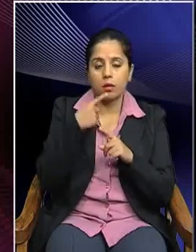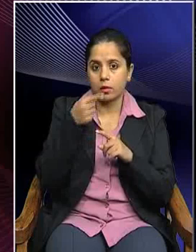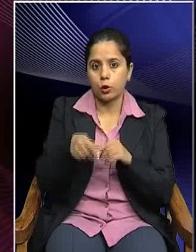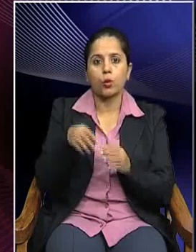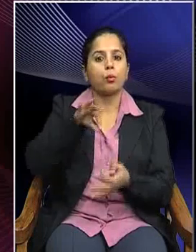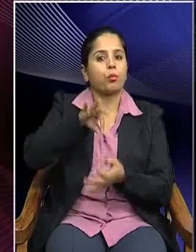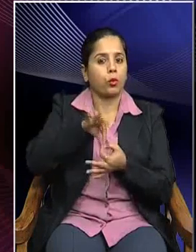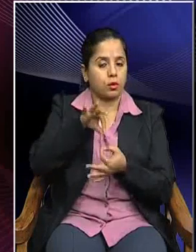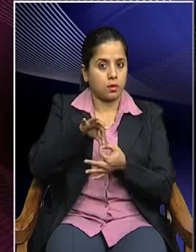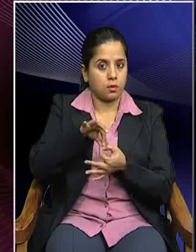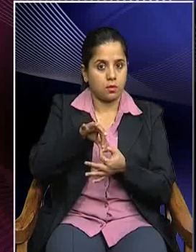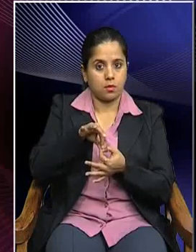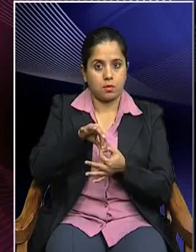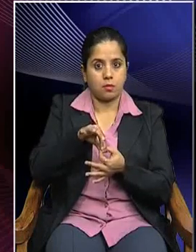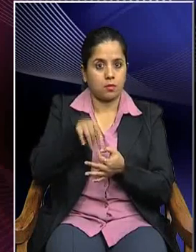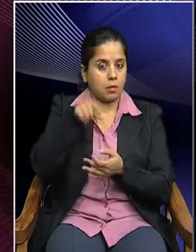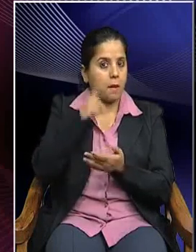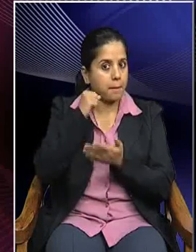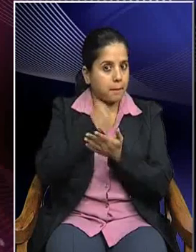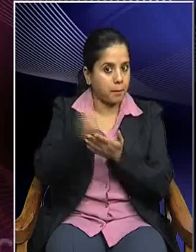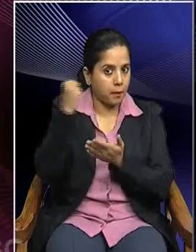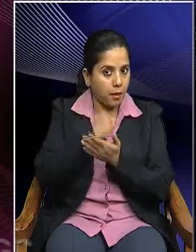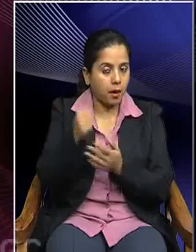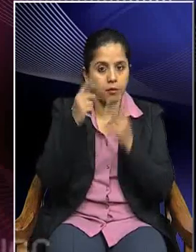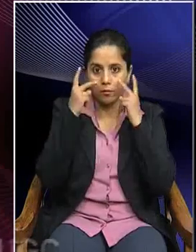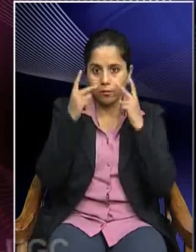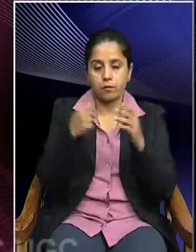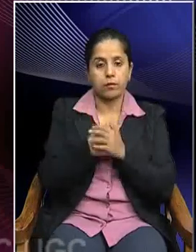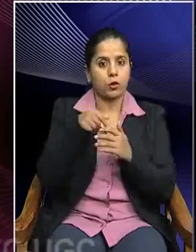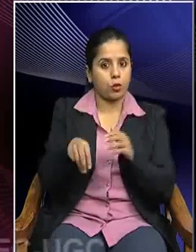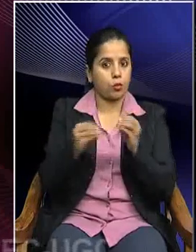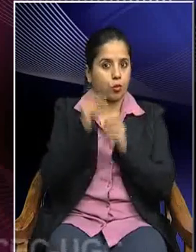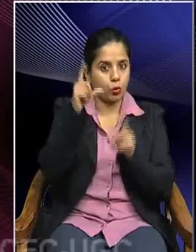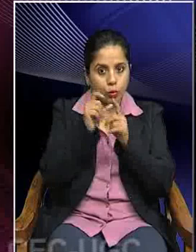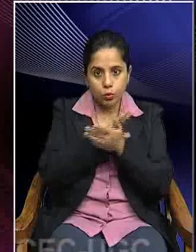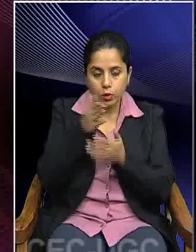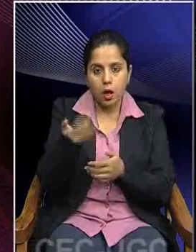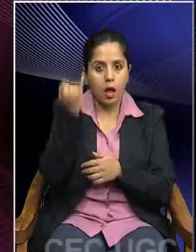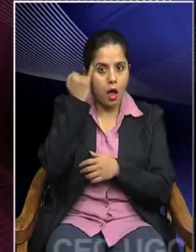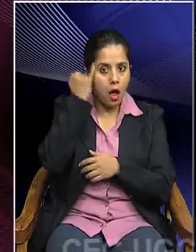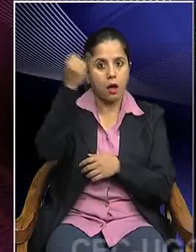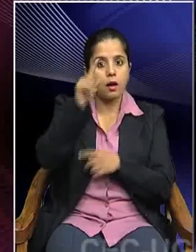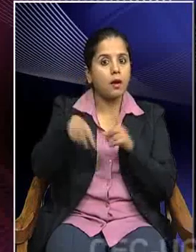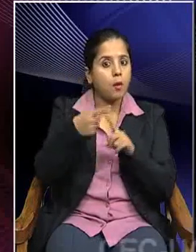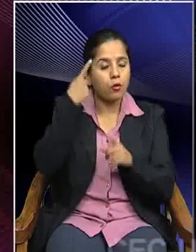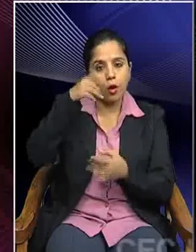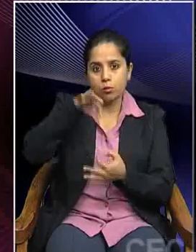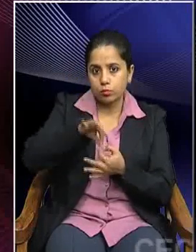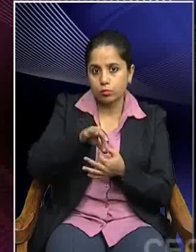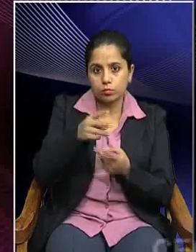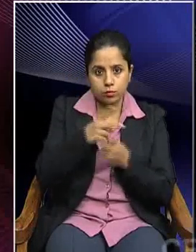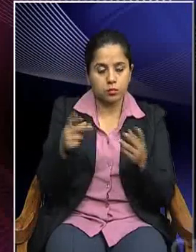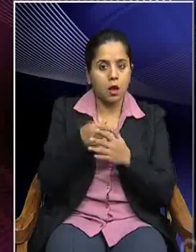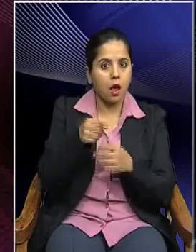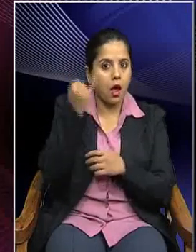Buddha, the practices around Buddha, the ideas around Buddhism, for example, the